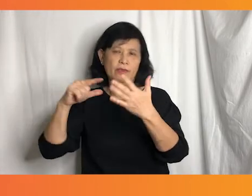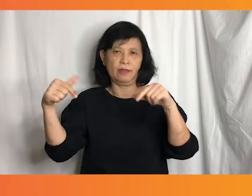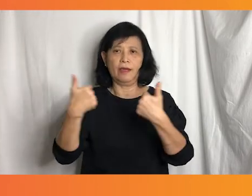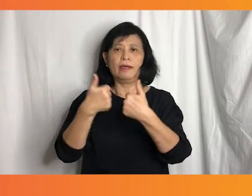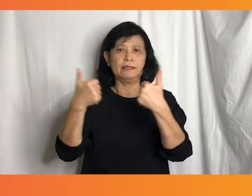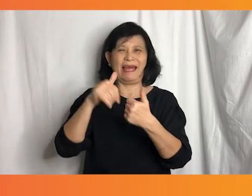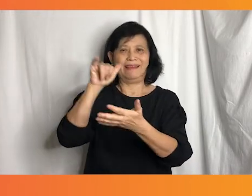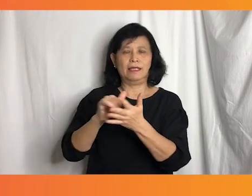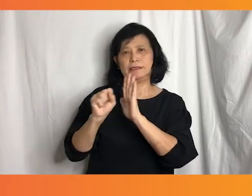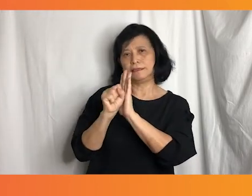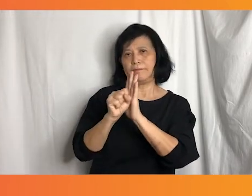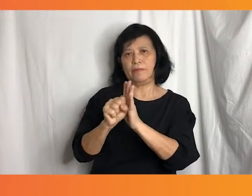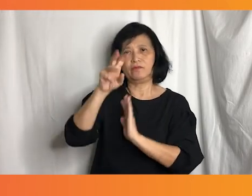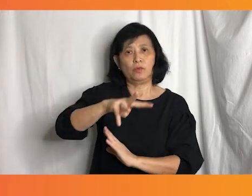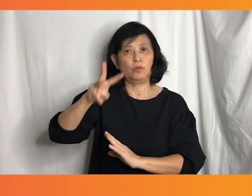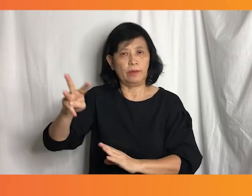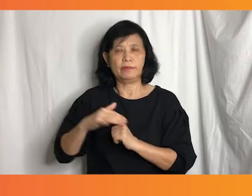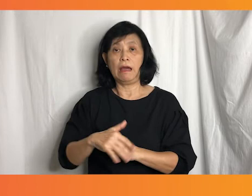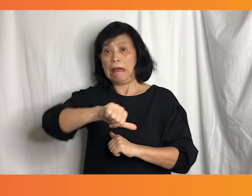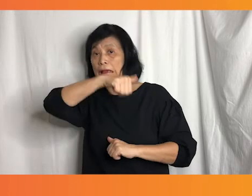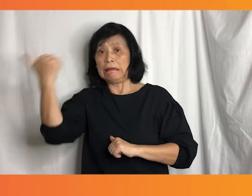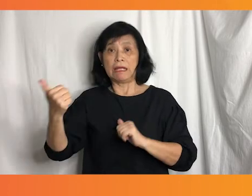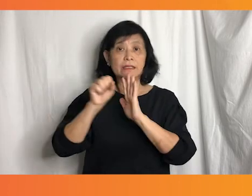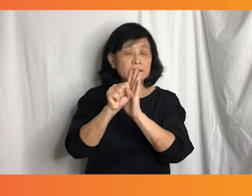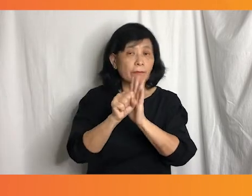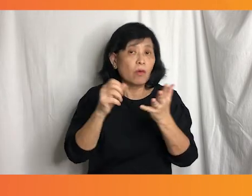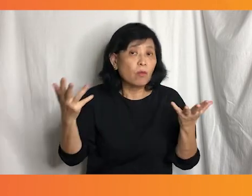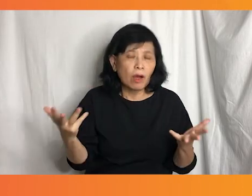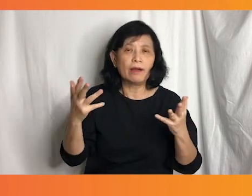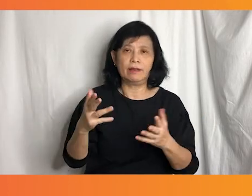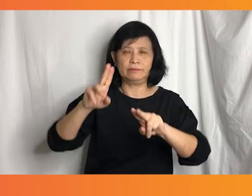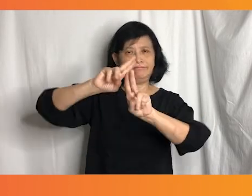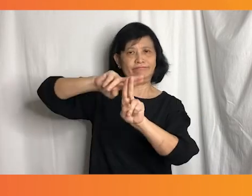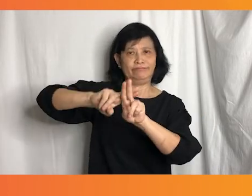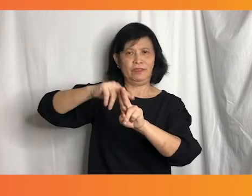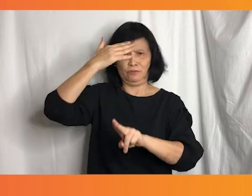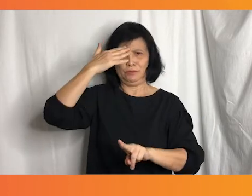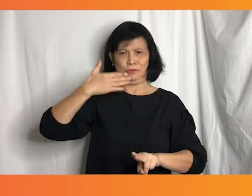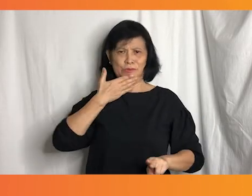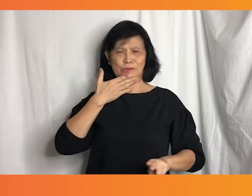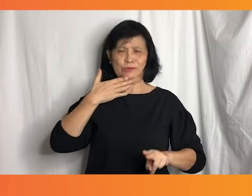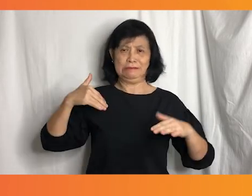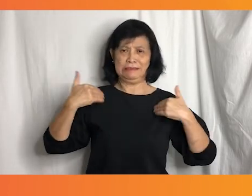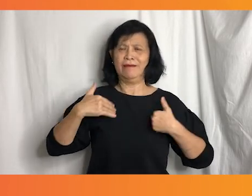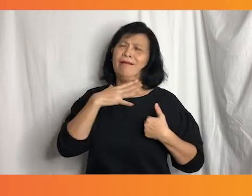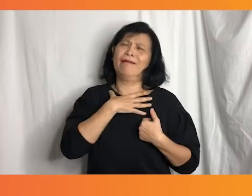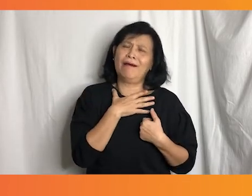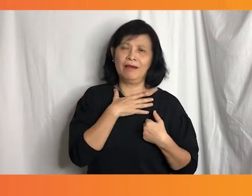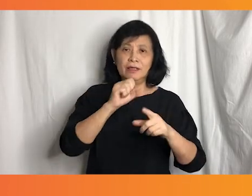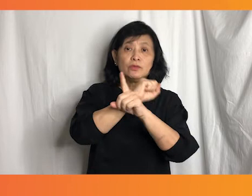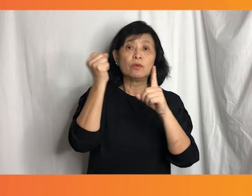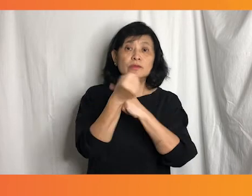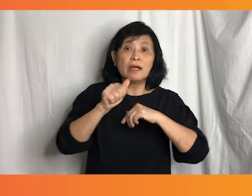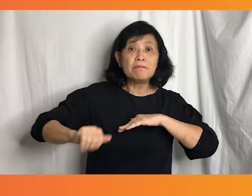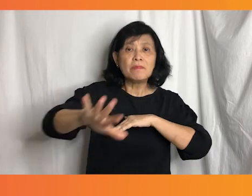Okay, so this is a sample of a website that they came out with. So another sample they came out with is Instagram, because being youth, they like the social media a lot,